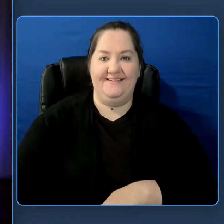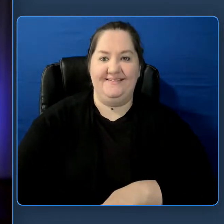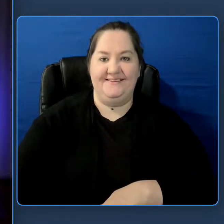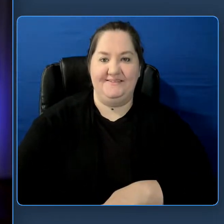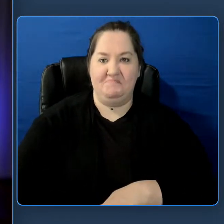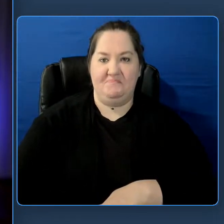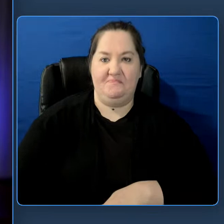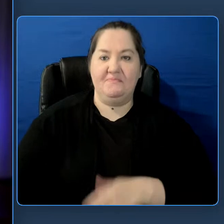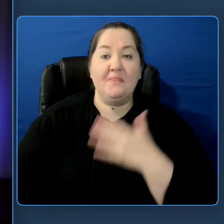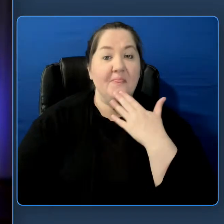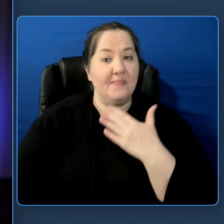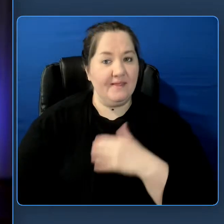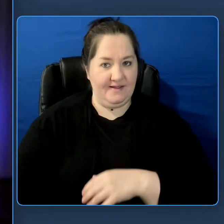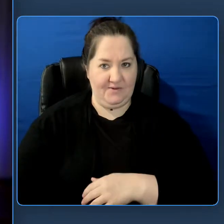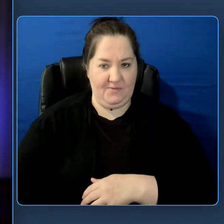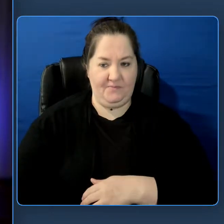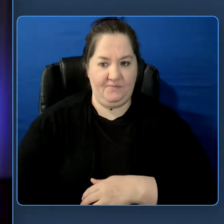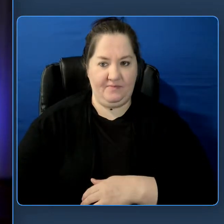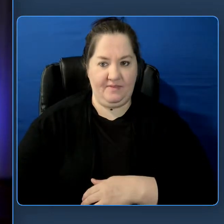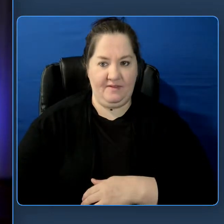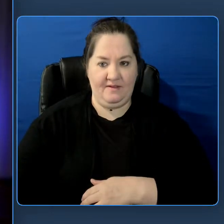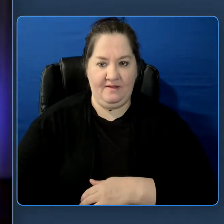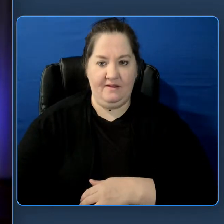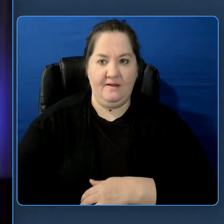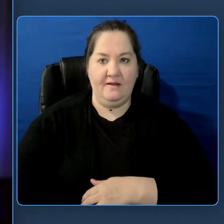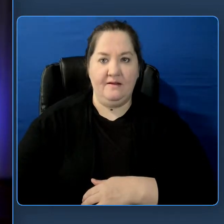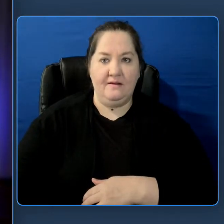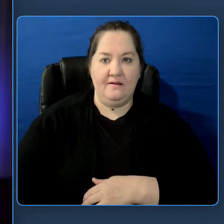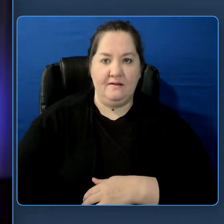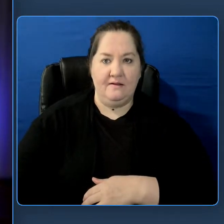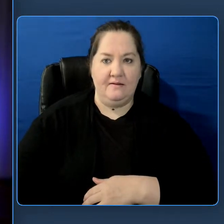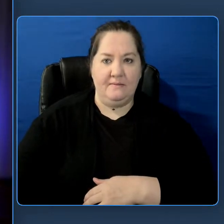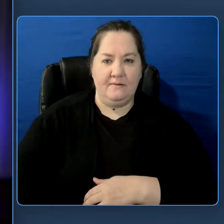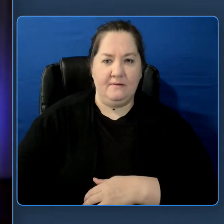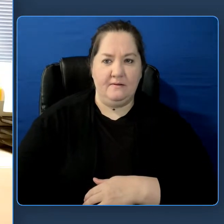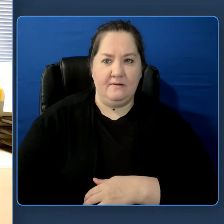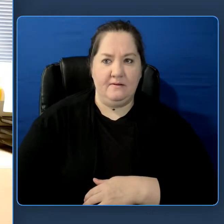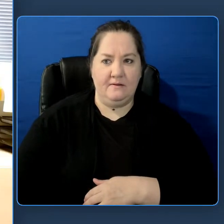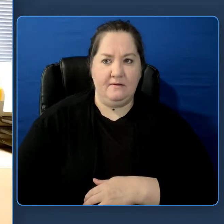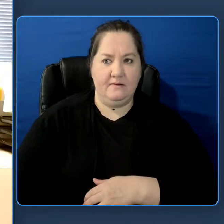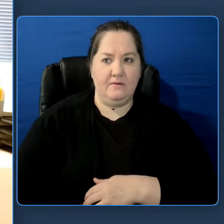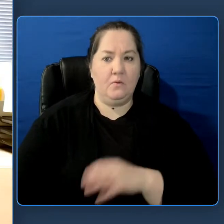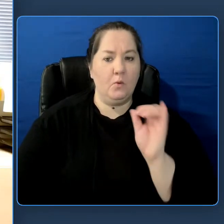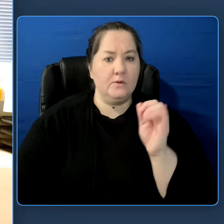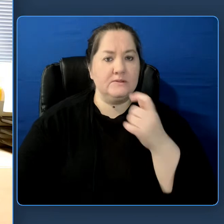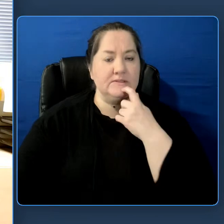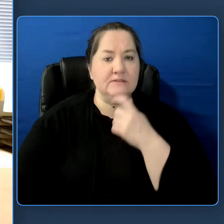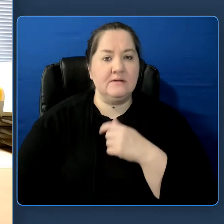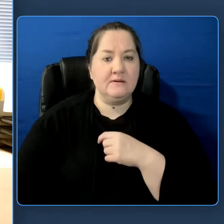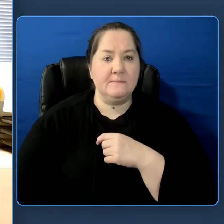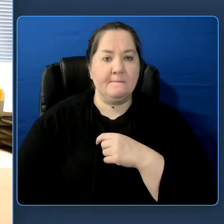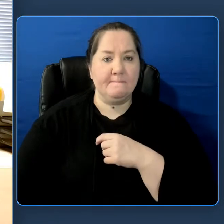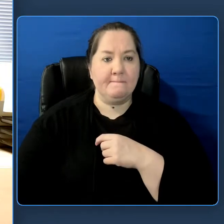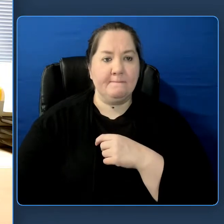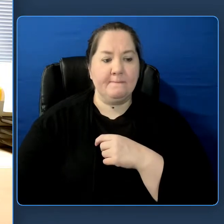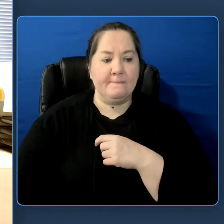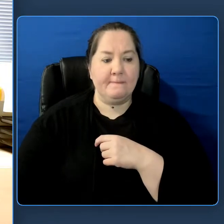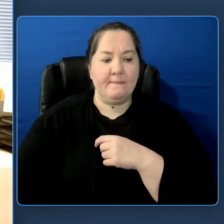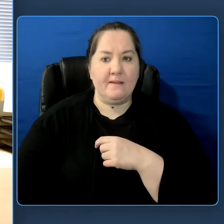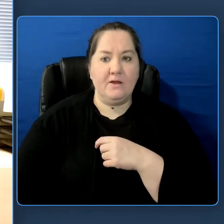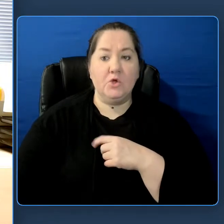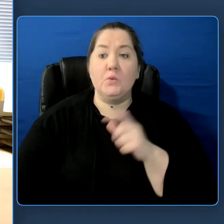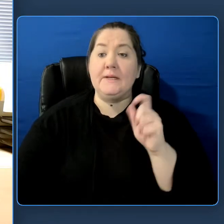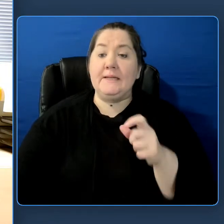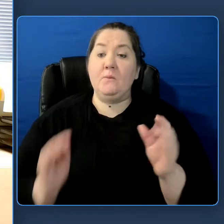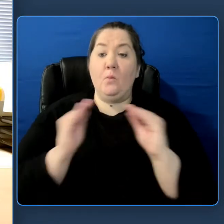Very good. Thank you. I would also say that the adage that you need more